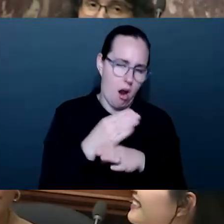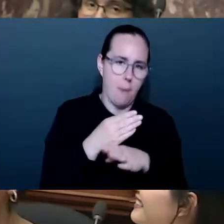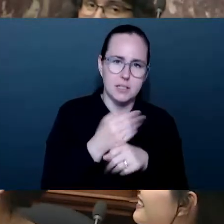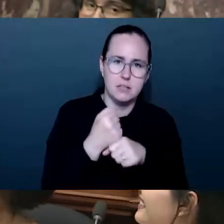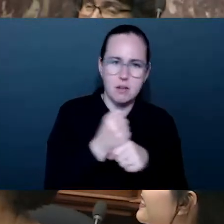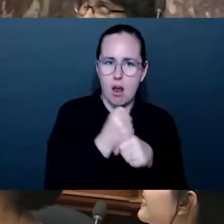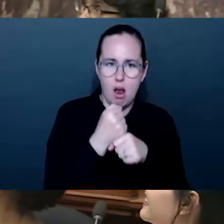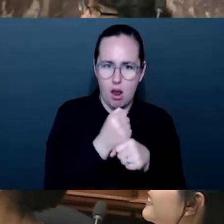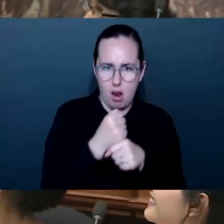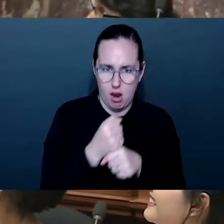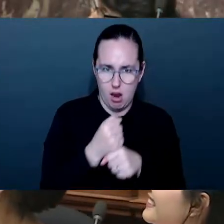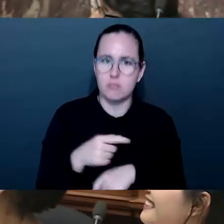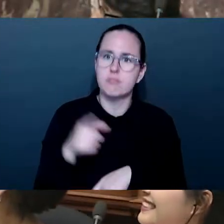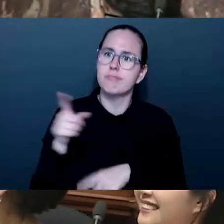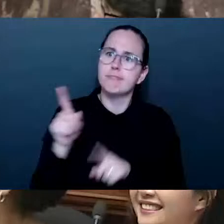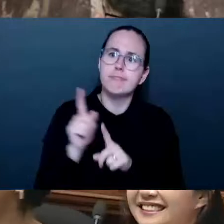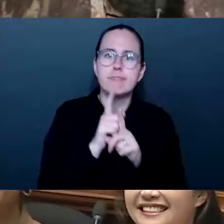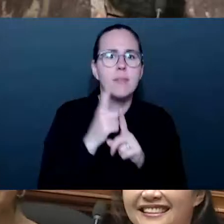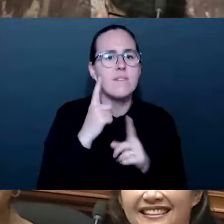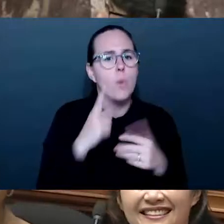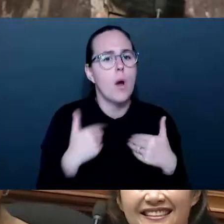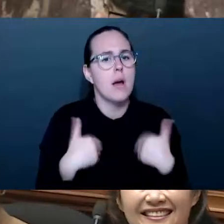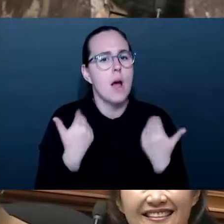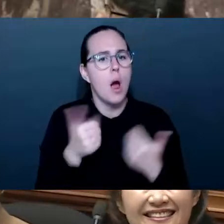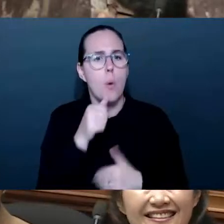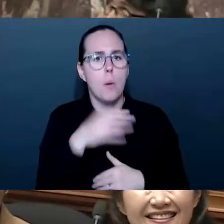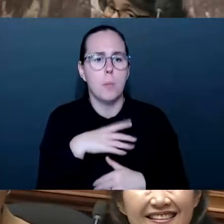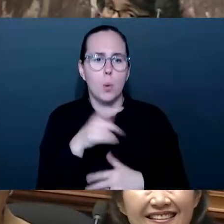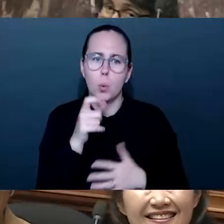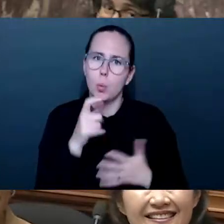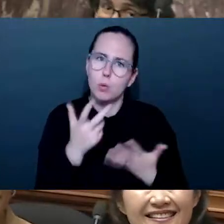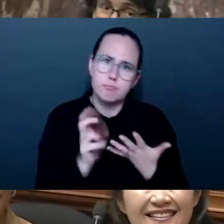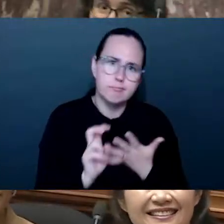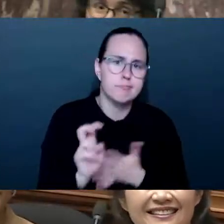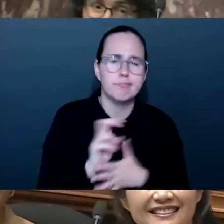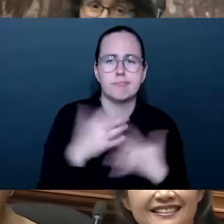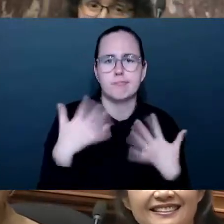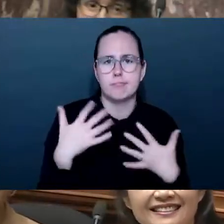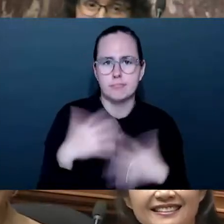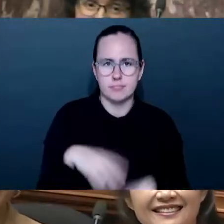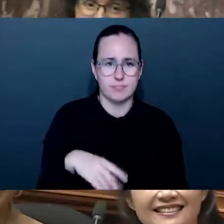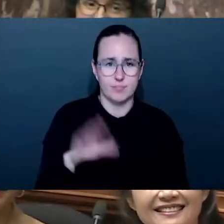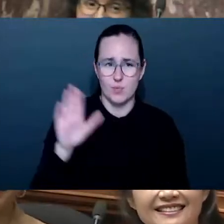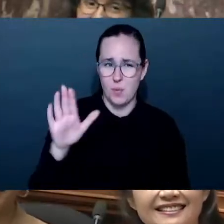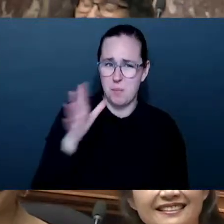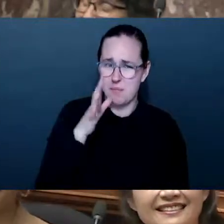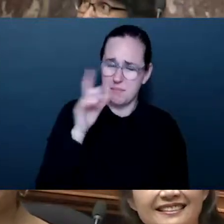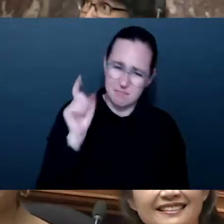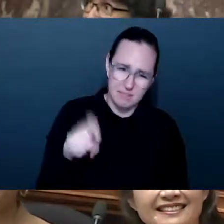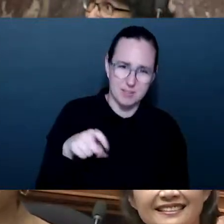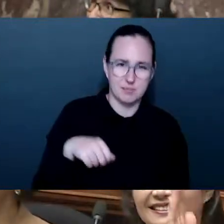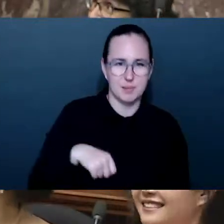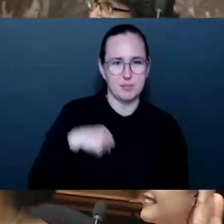your mum must be awfully proud of you. Would the House please join me in welcoming them all today to the gallery?